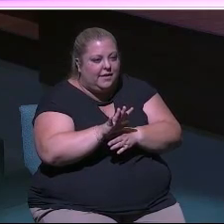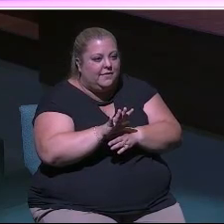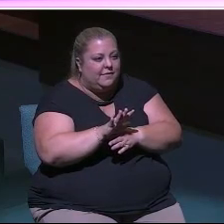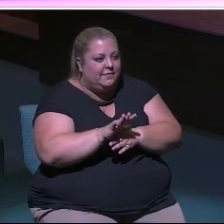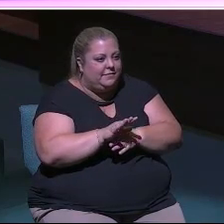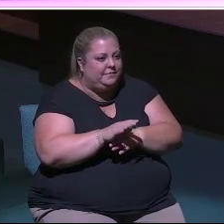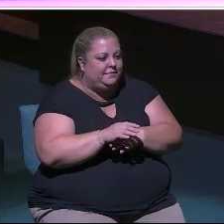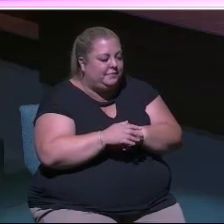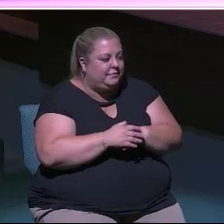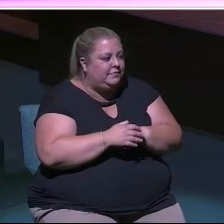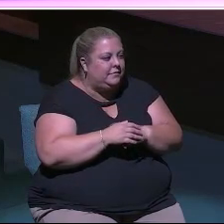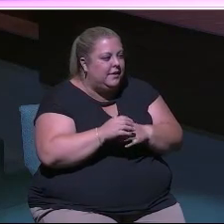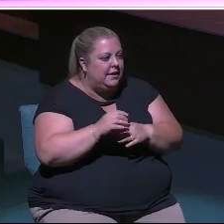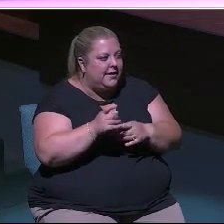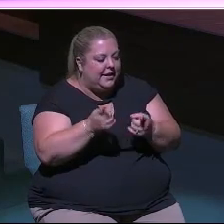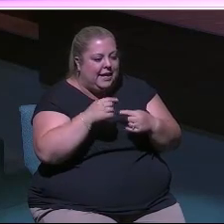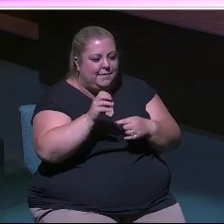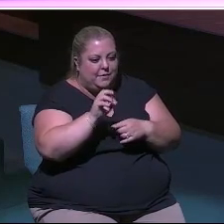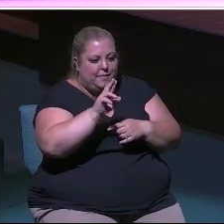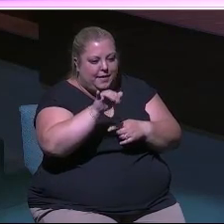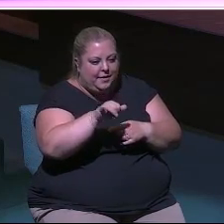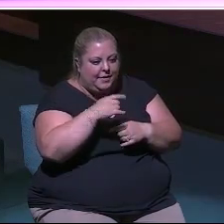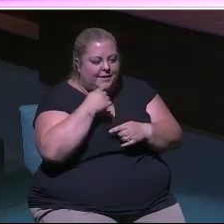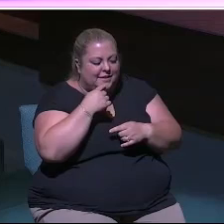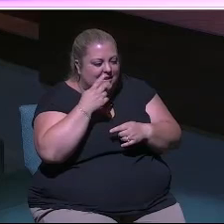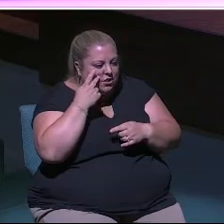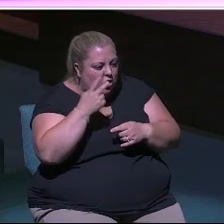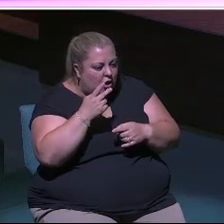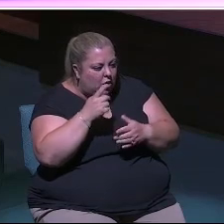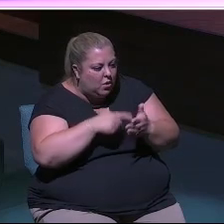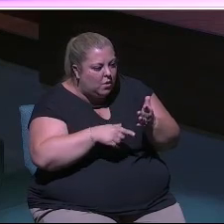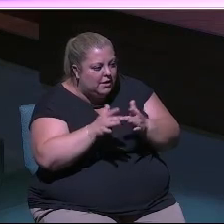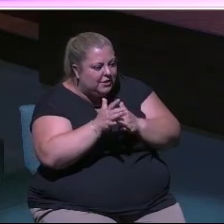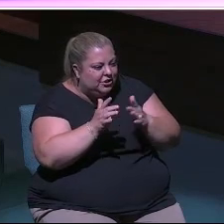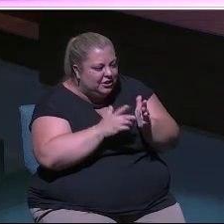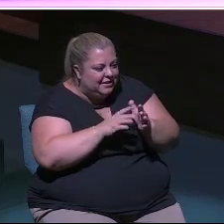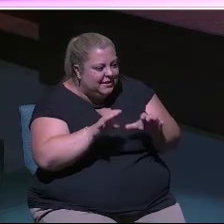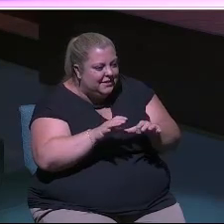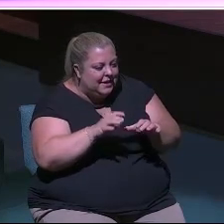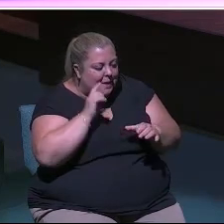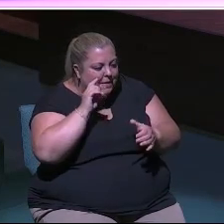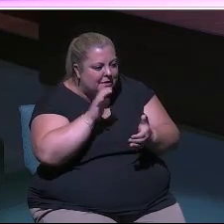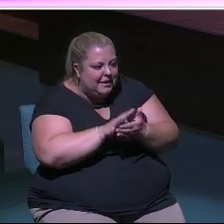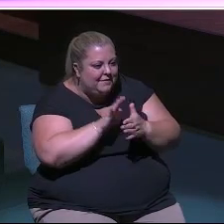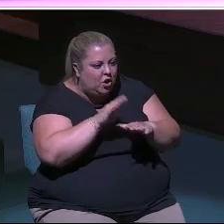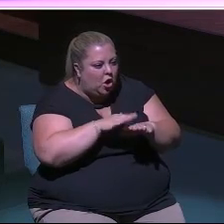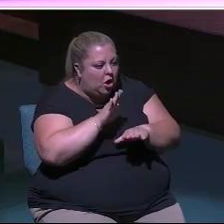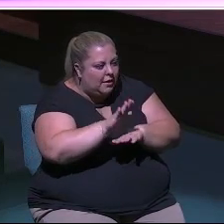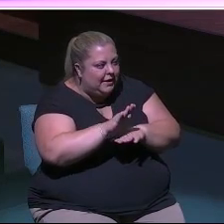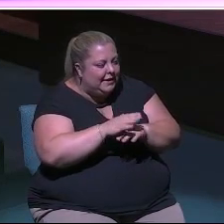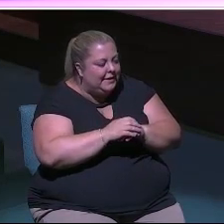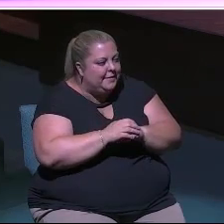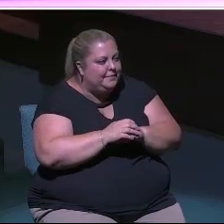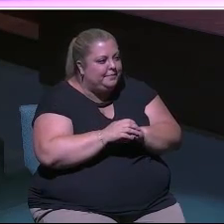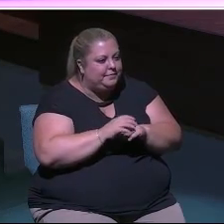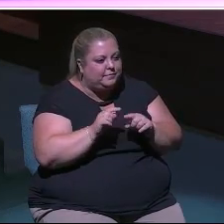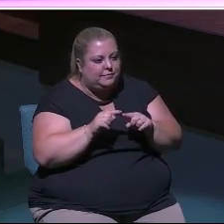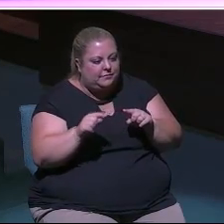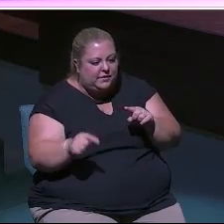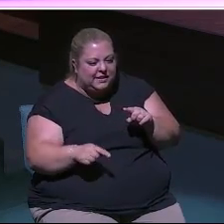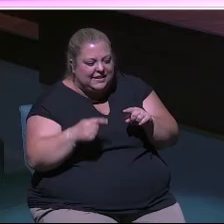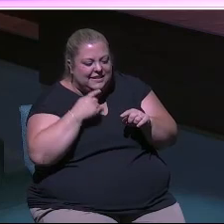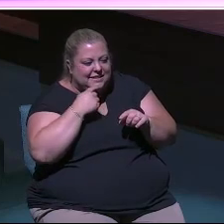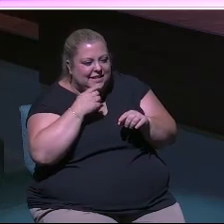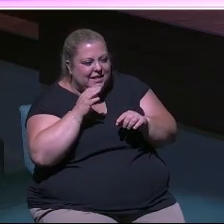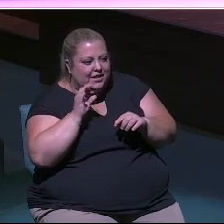which came to Mary and had seen the things which Jesus believed on him. And you go down and it says in verse 47, the chief priests